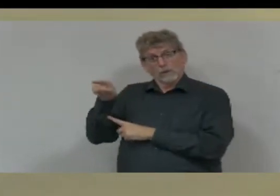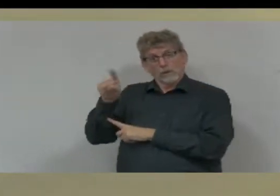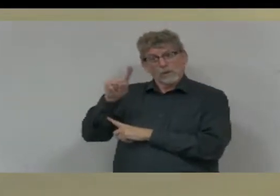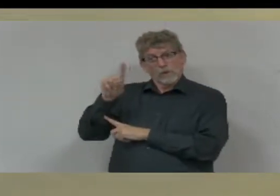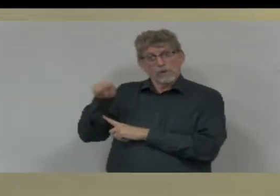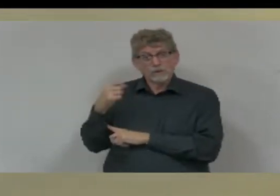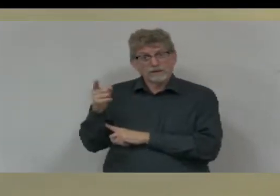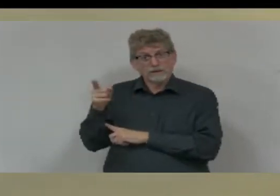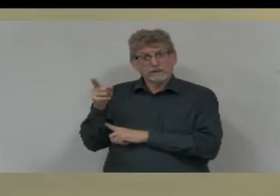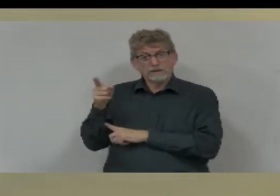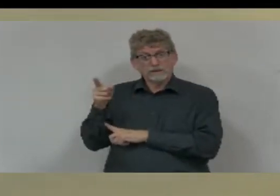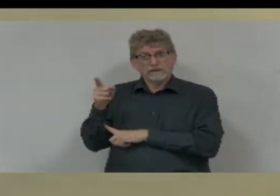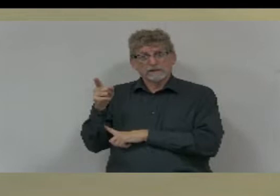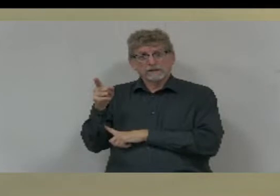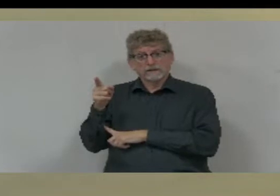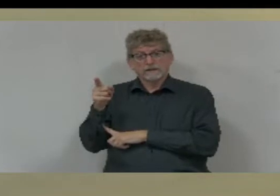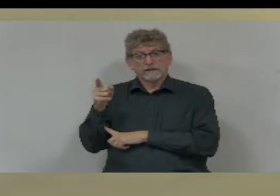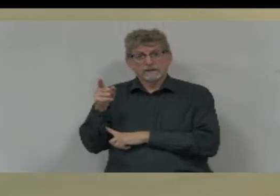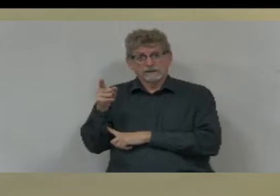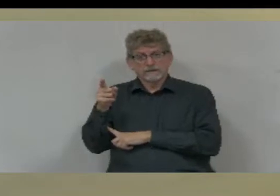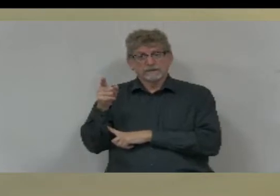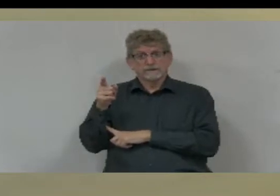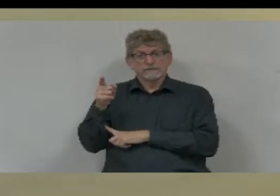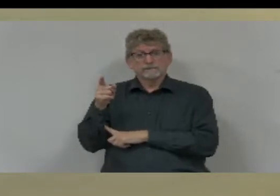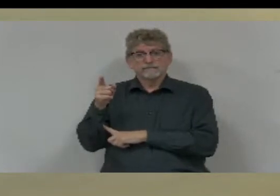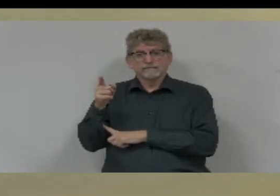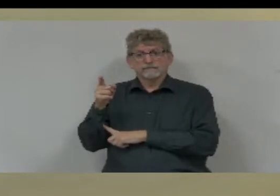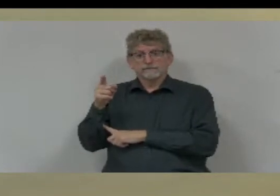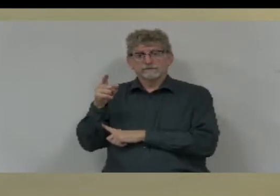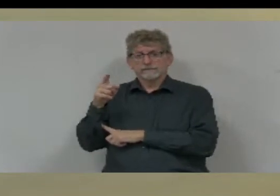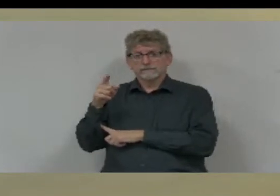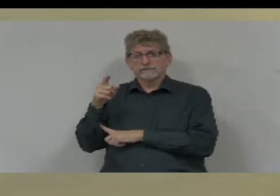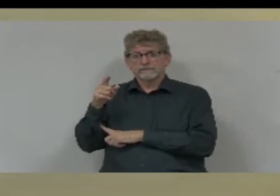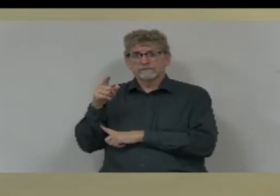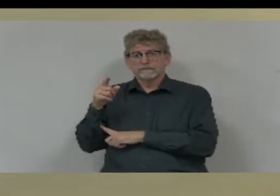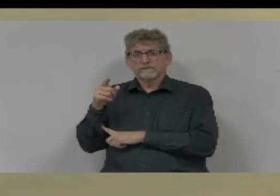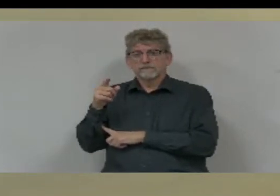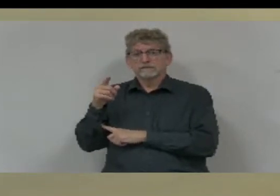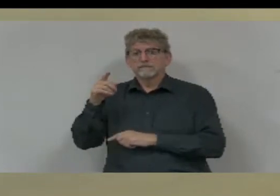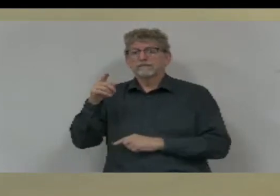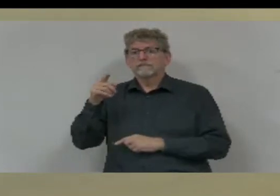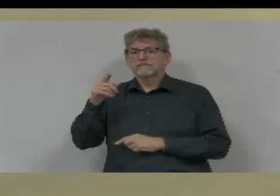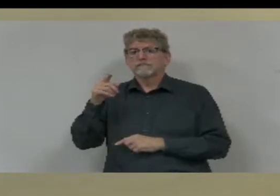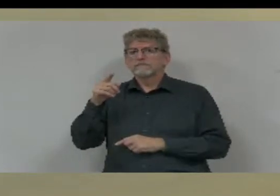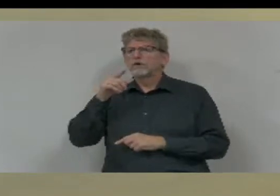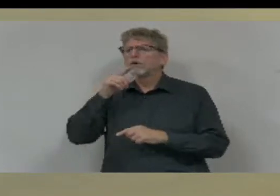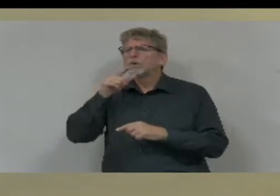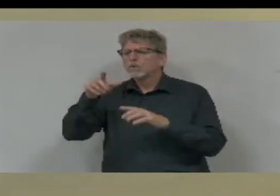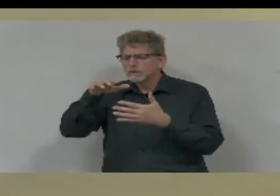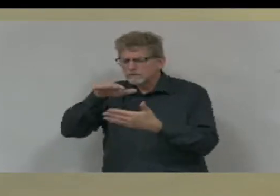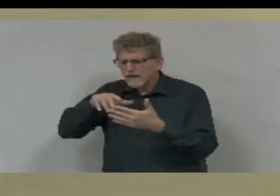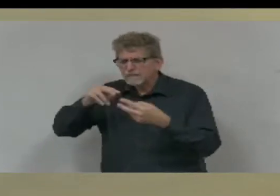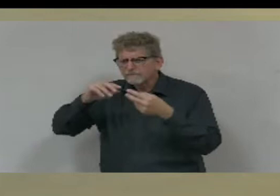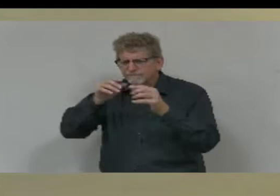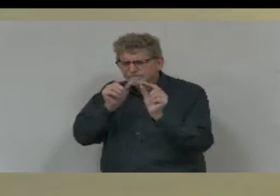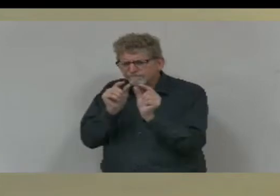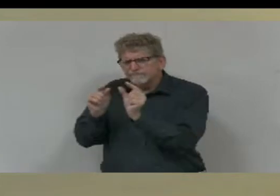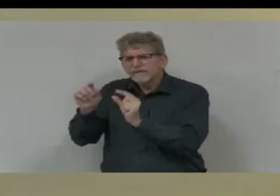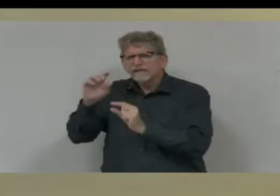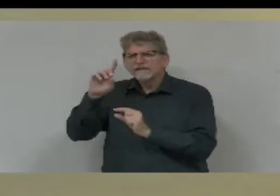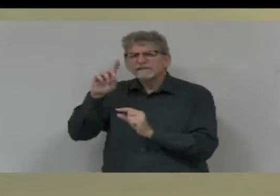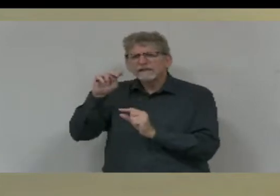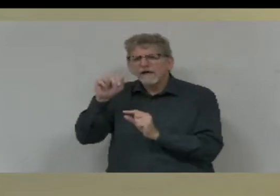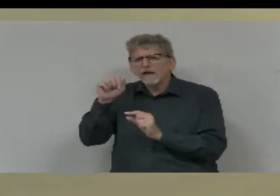sequencing county-wide cases? And if not, who is sequencing the county-wide cases? Yeah, so we